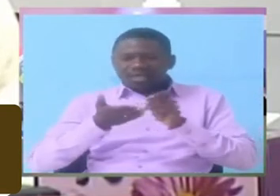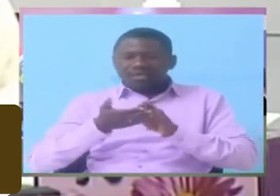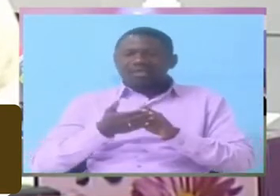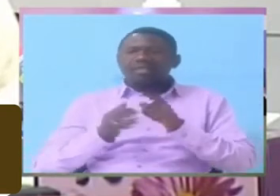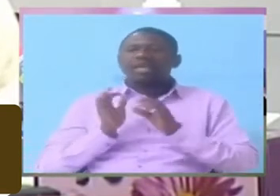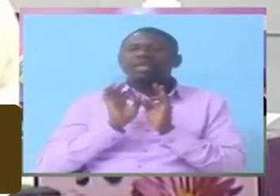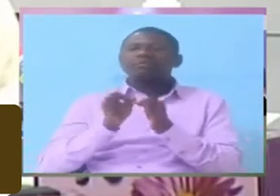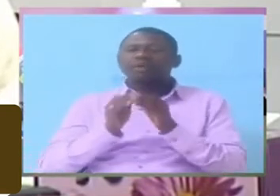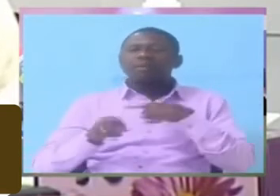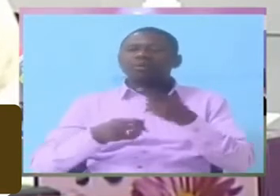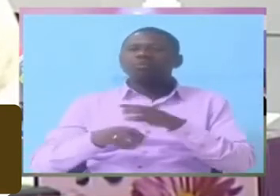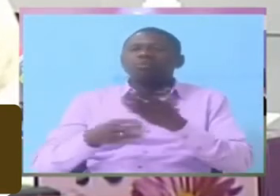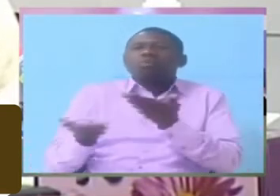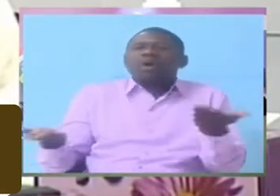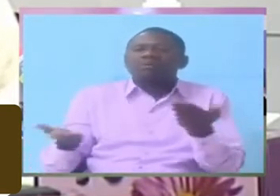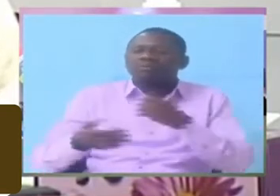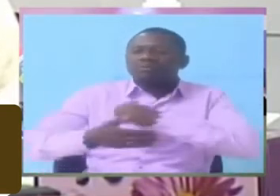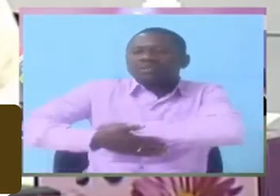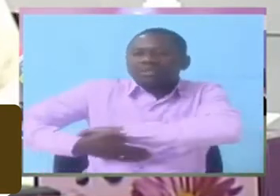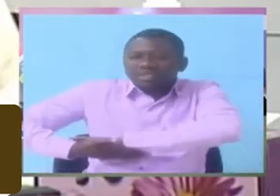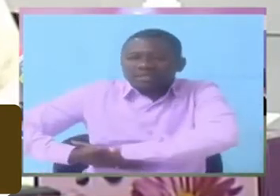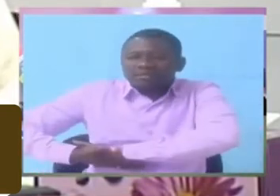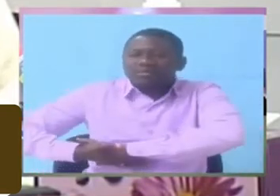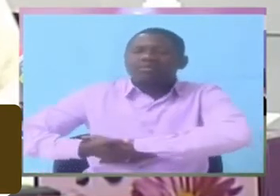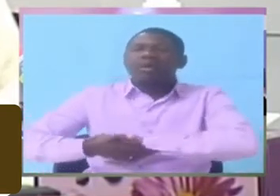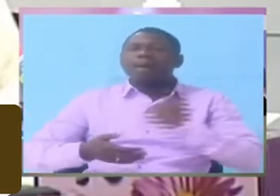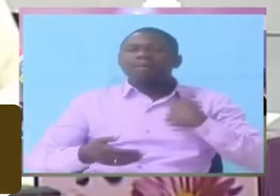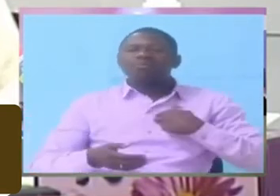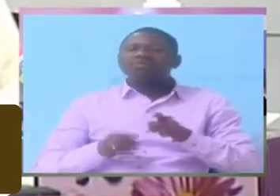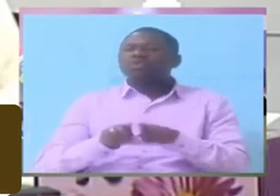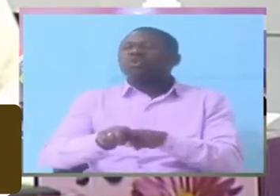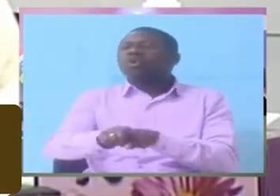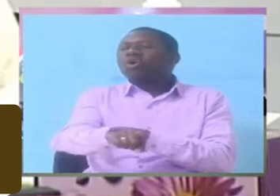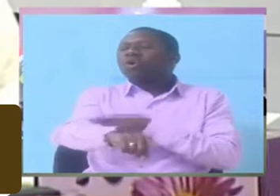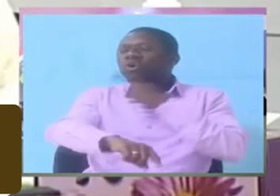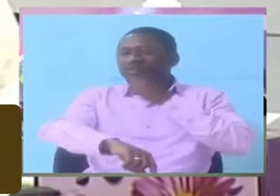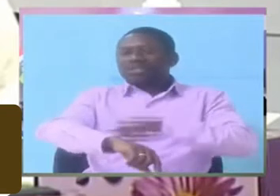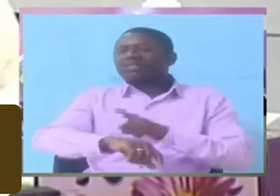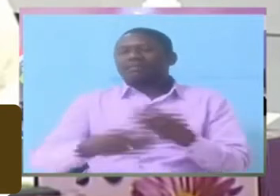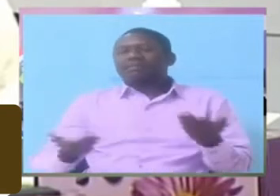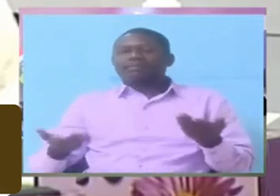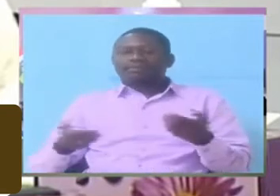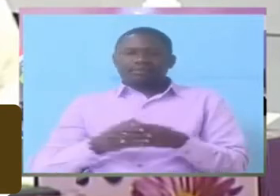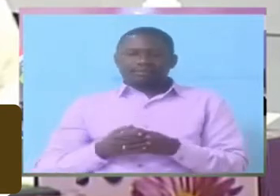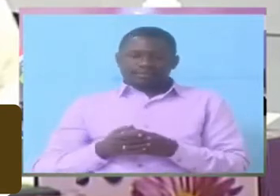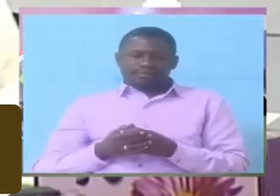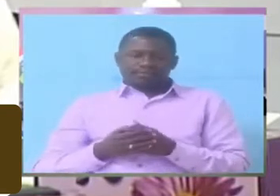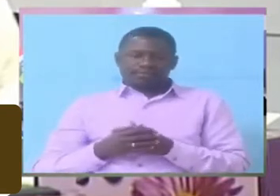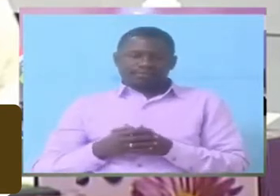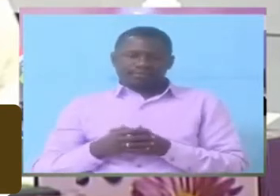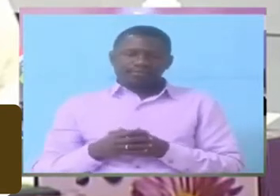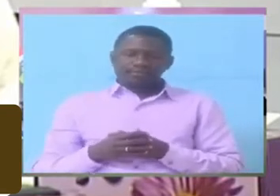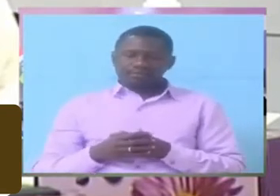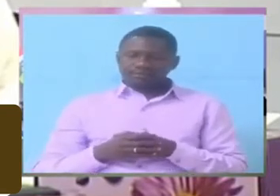detaining people for a longer duration than necessary. Sonya bari niye kaito lujamaju be